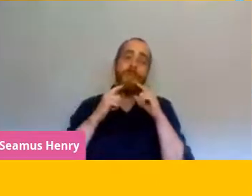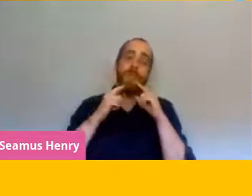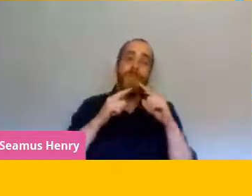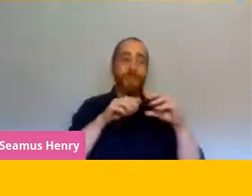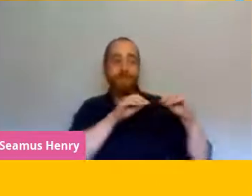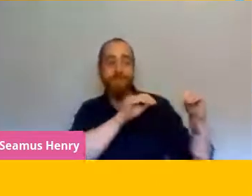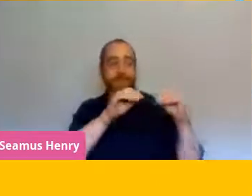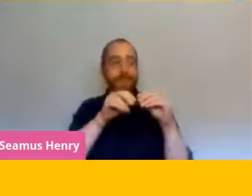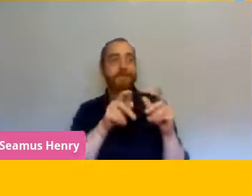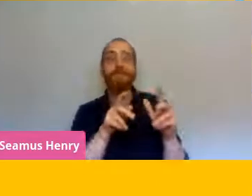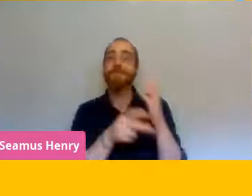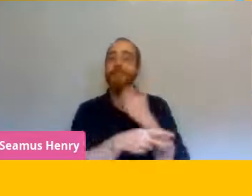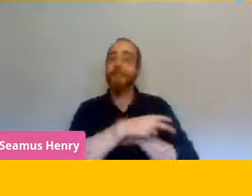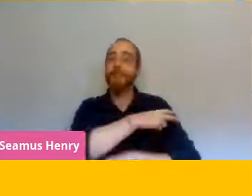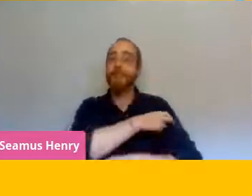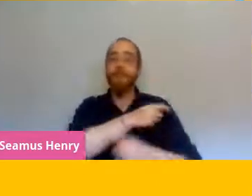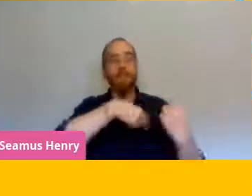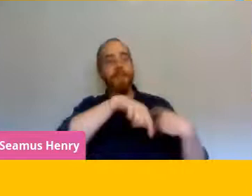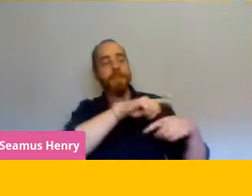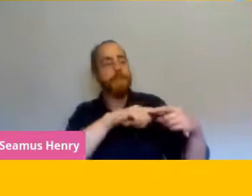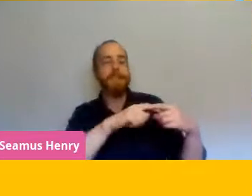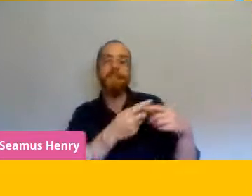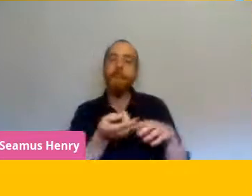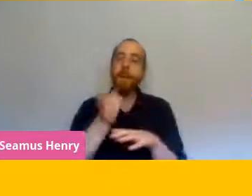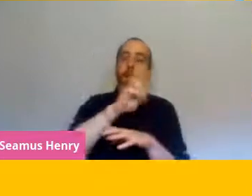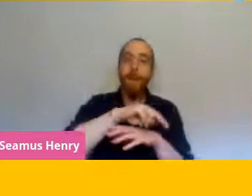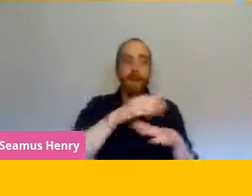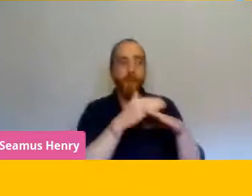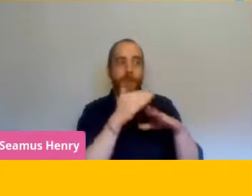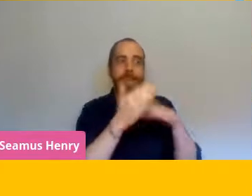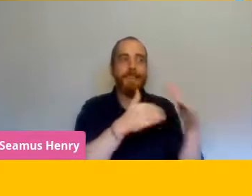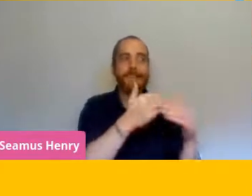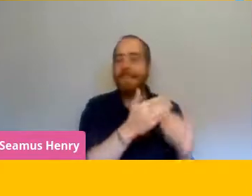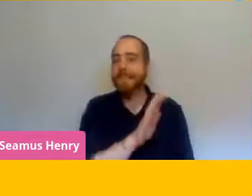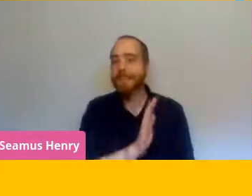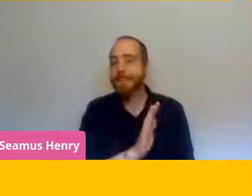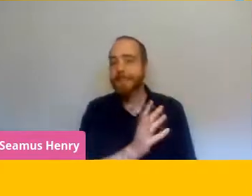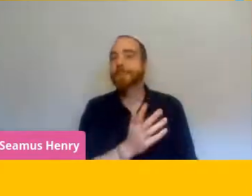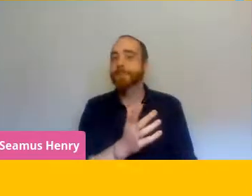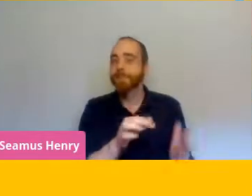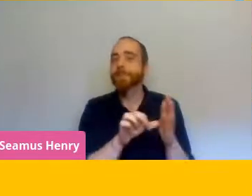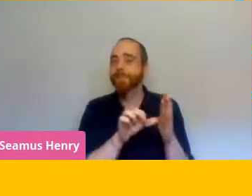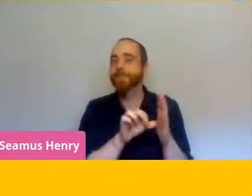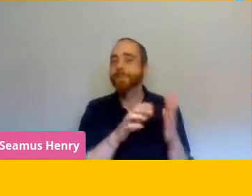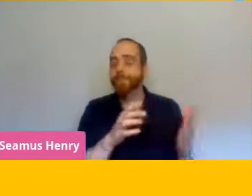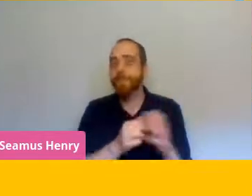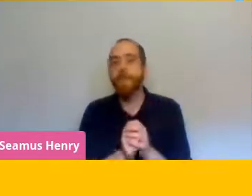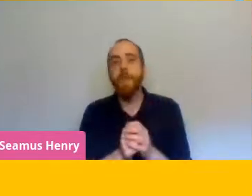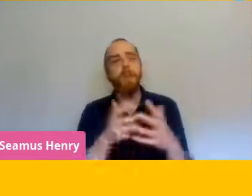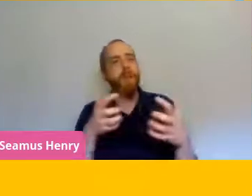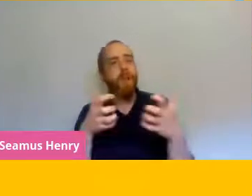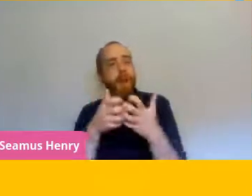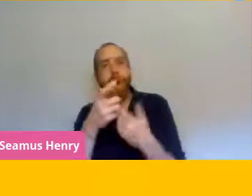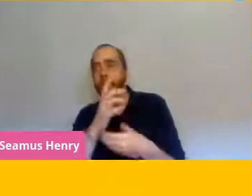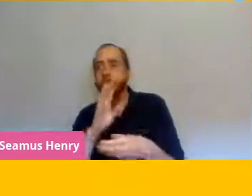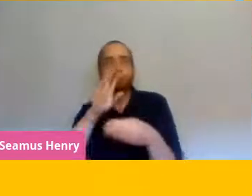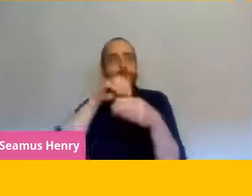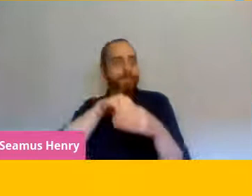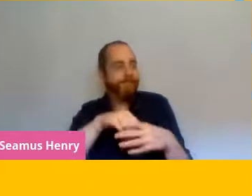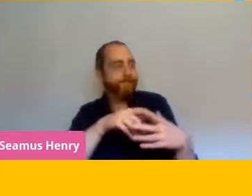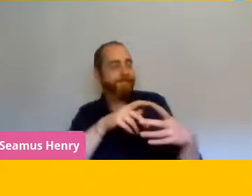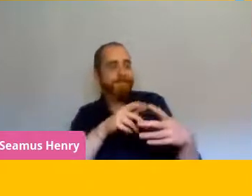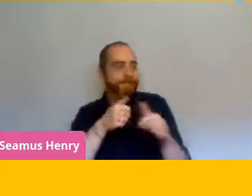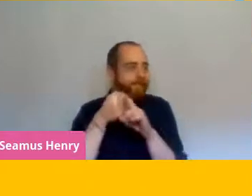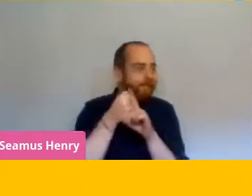same with GTAs. So what have we been doing to fight this? How are we building this campaign to protect these workers? So we're